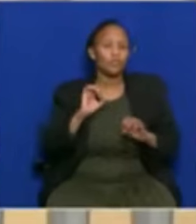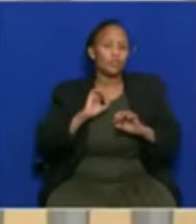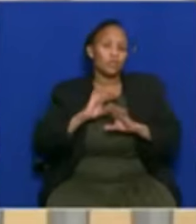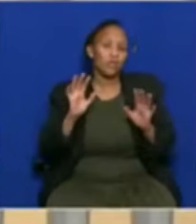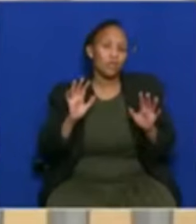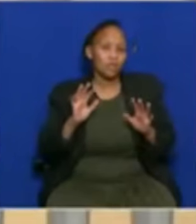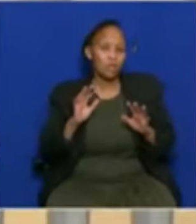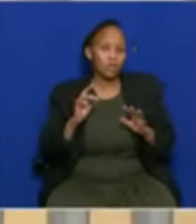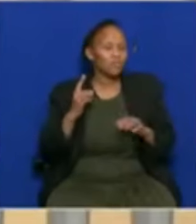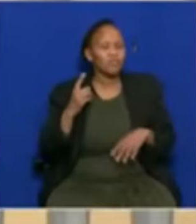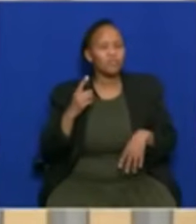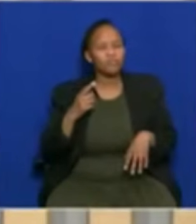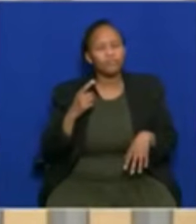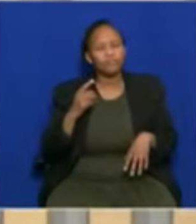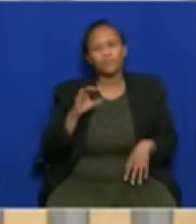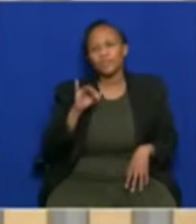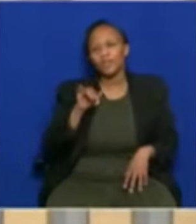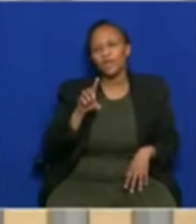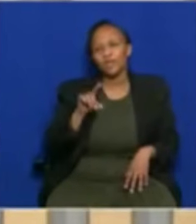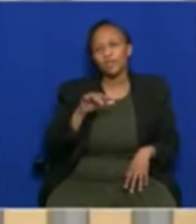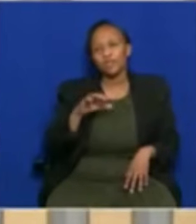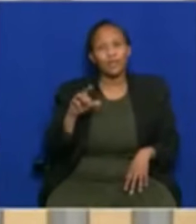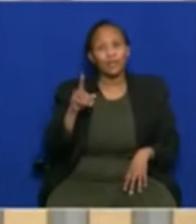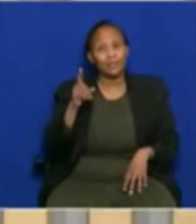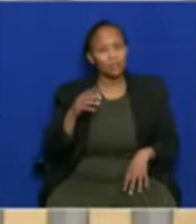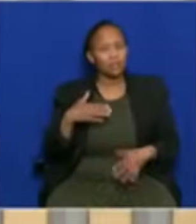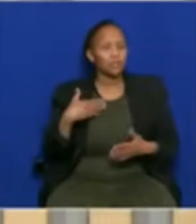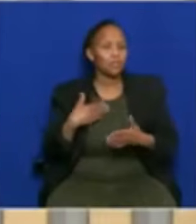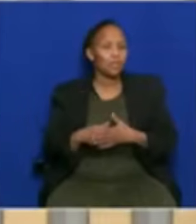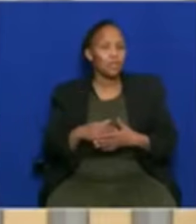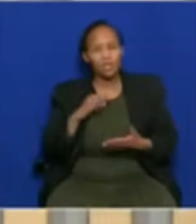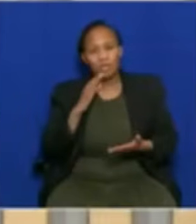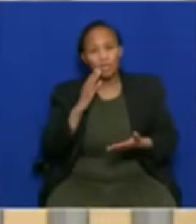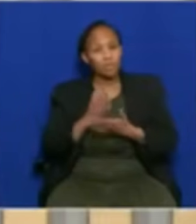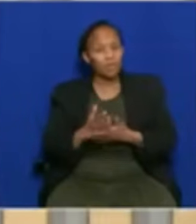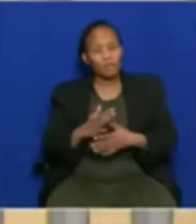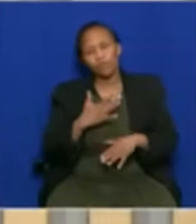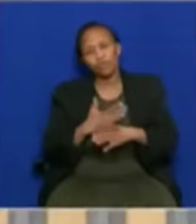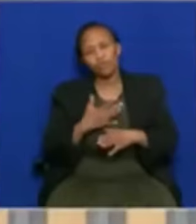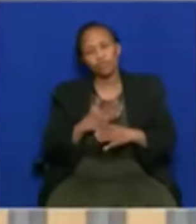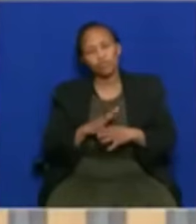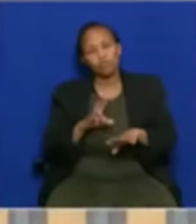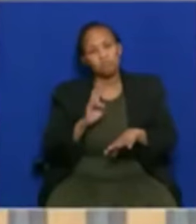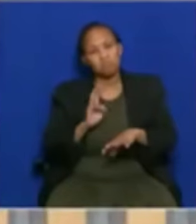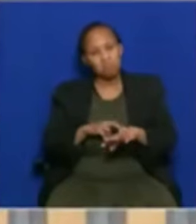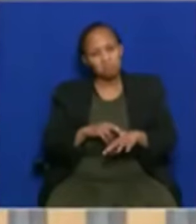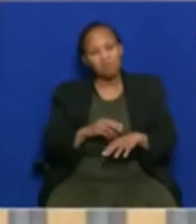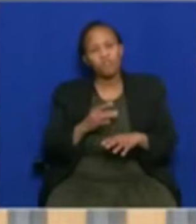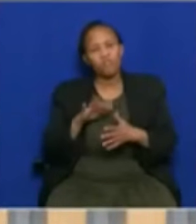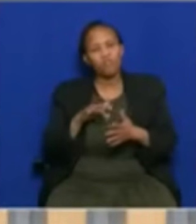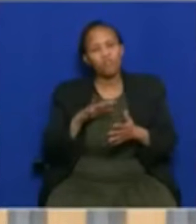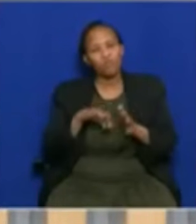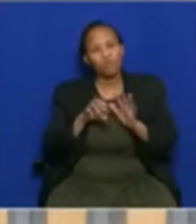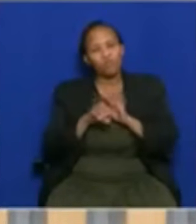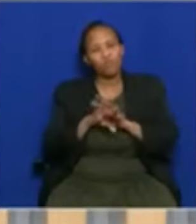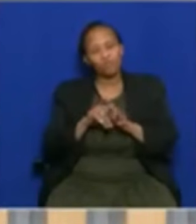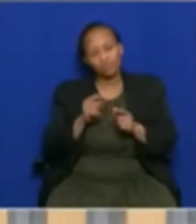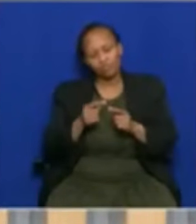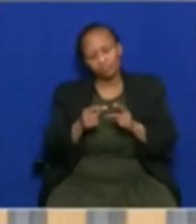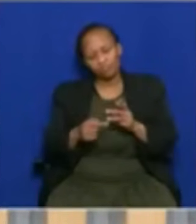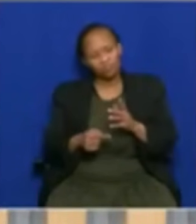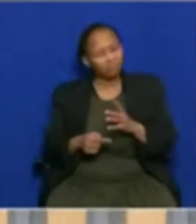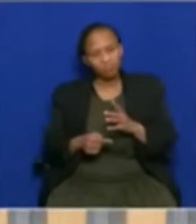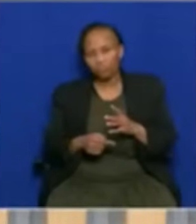to determine the job requirements for the post. The job requirements for the post are as